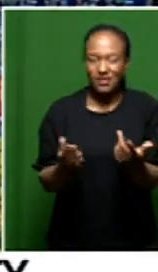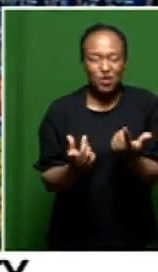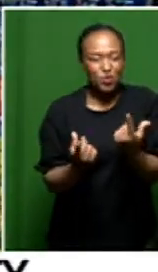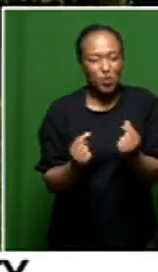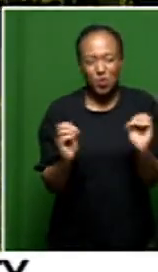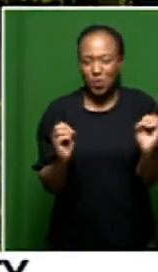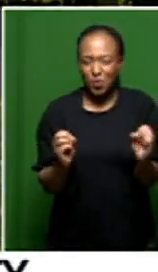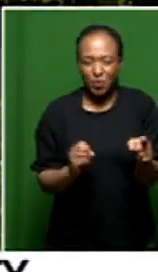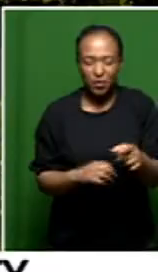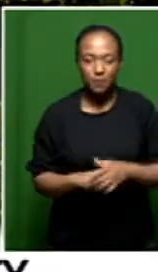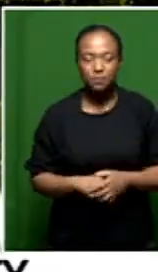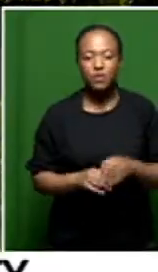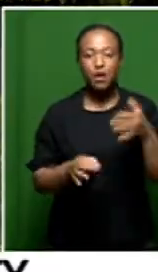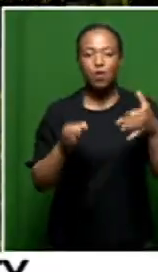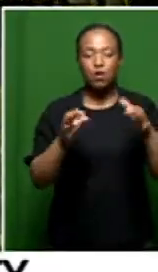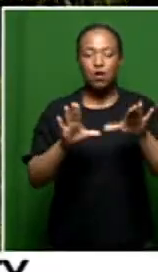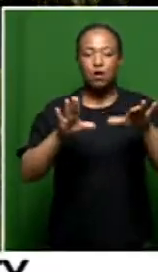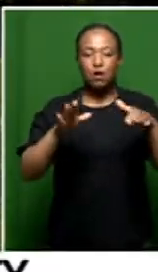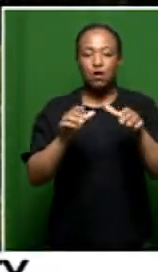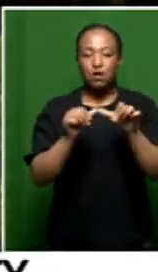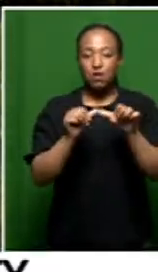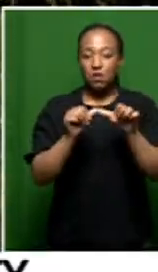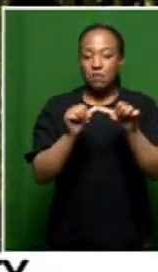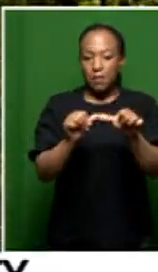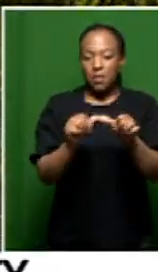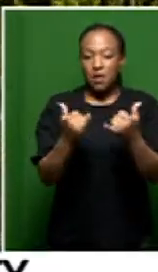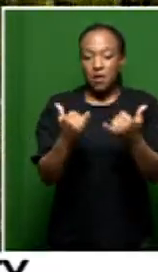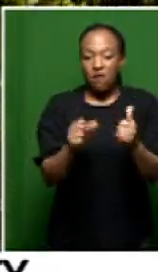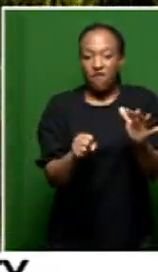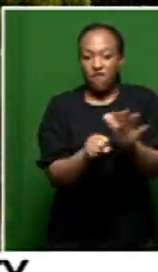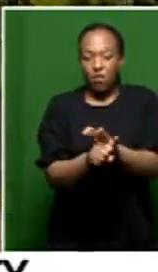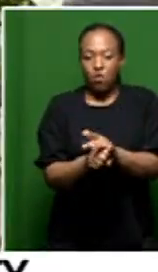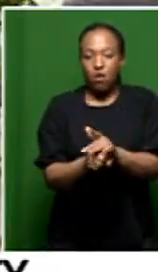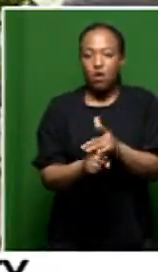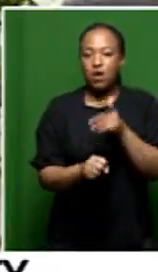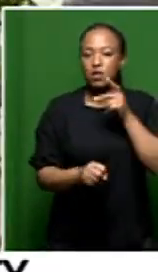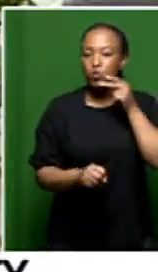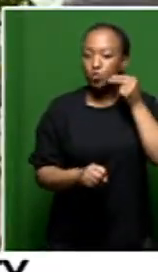rages on. The political machinery is out in full force. Tshwane has